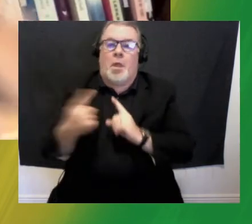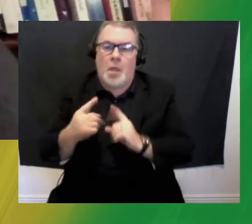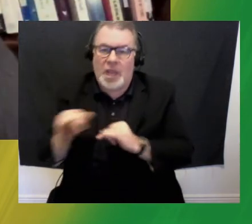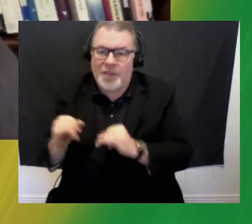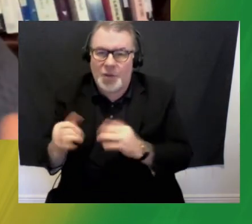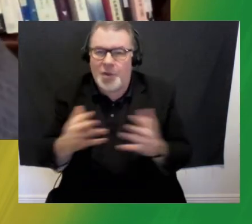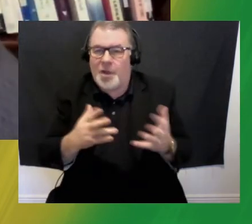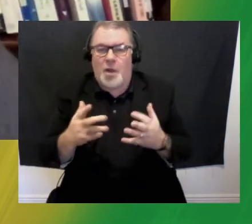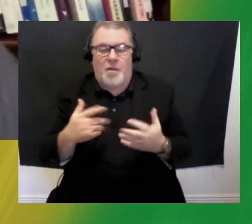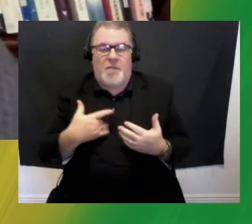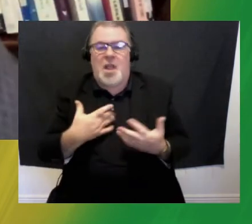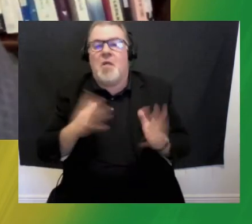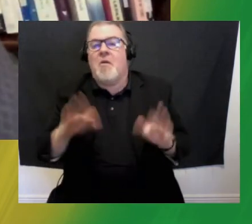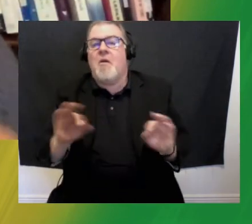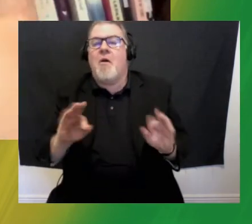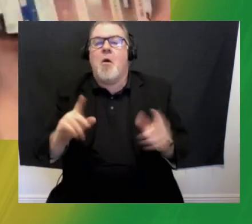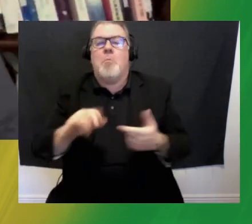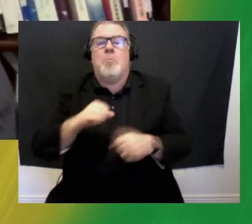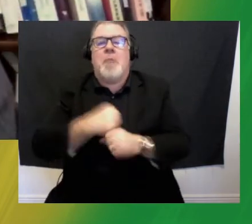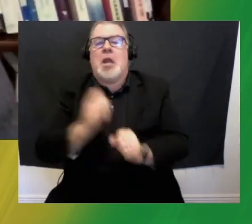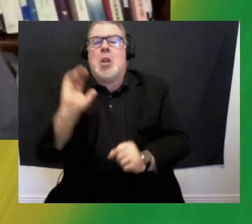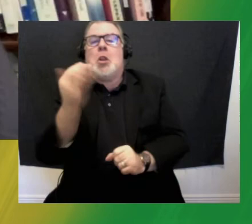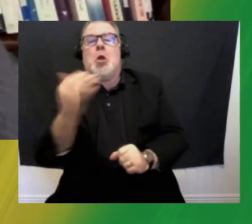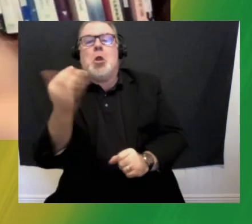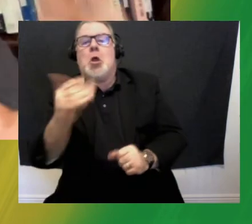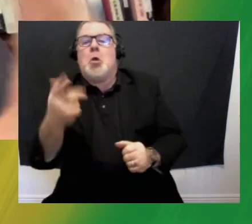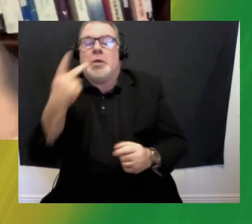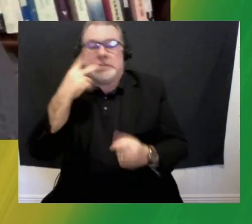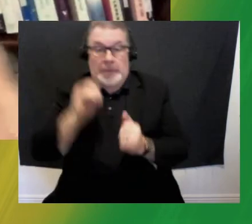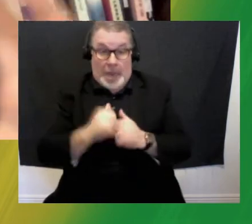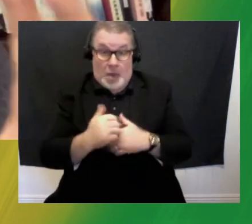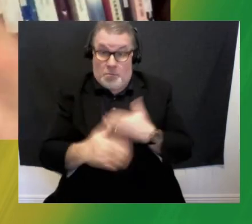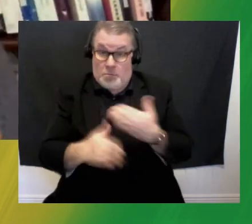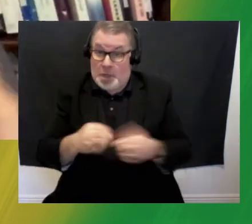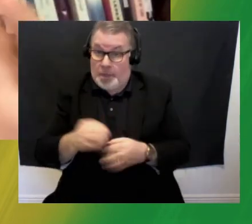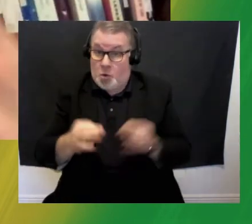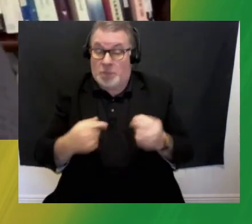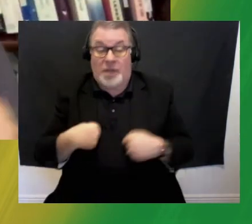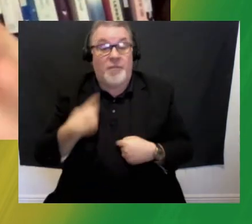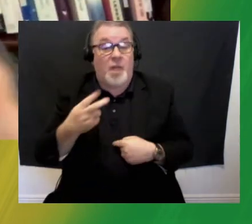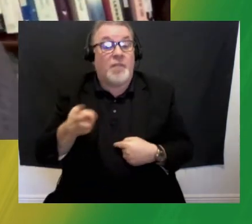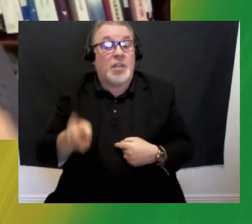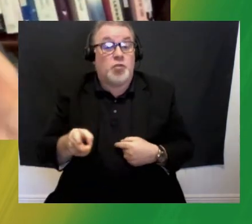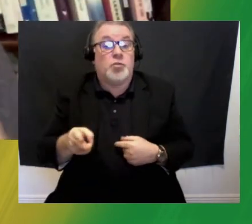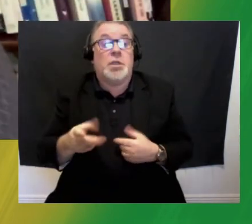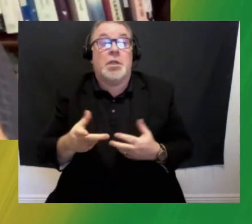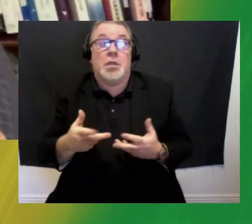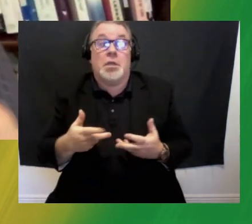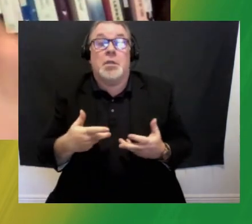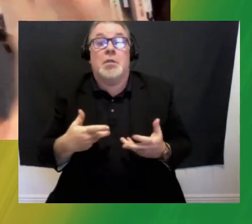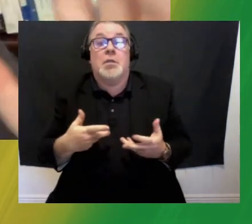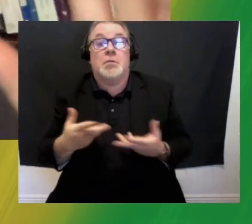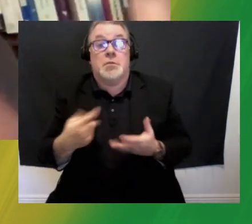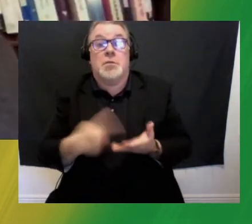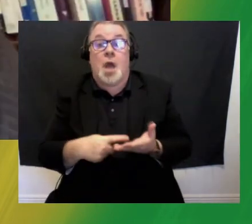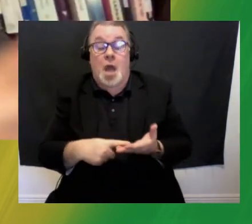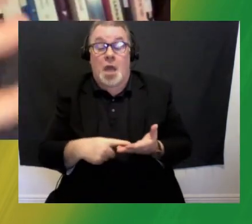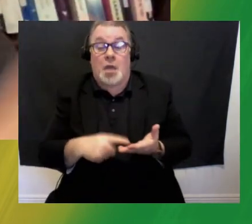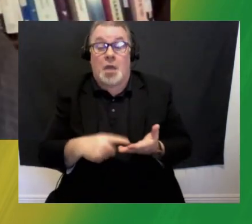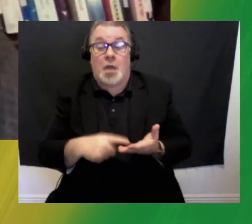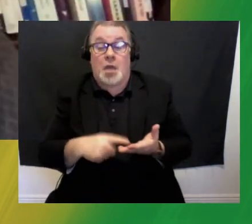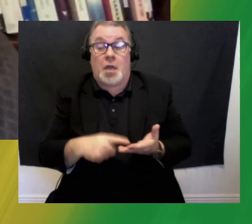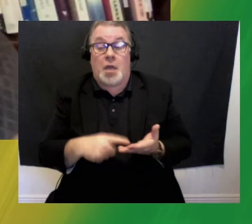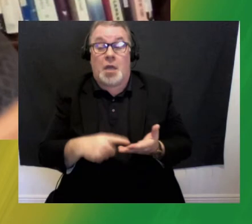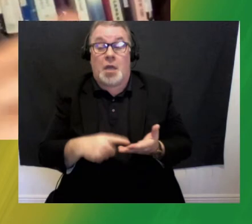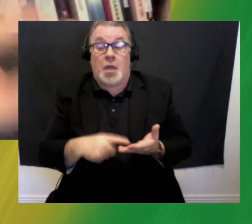so it's all window dressing. And we'll see how this thing plays out in the courts. I have a long history of interactions on race with the NFL. I actually was involved